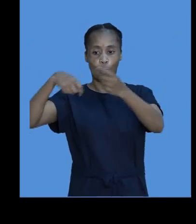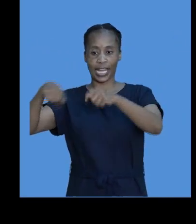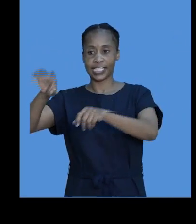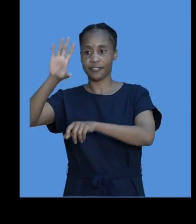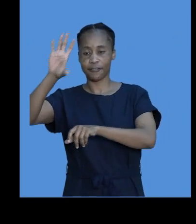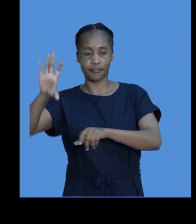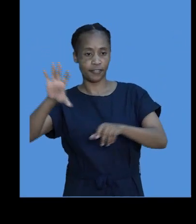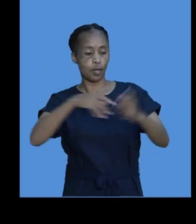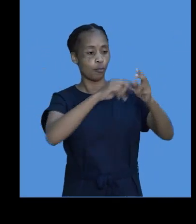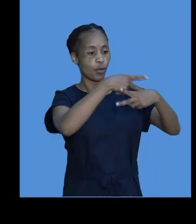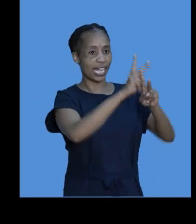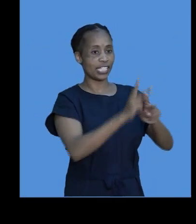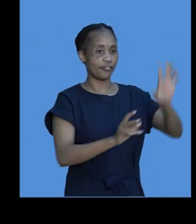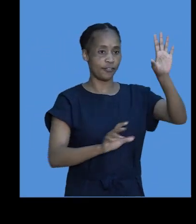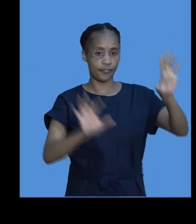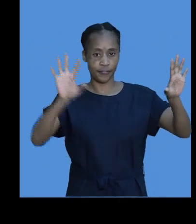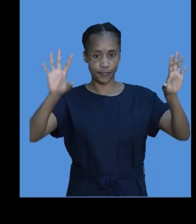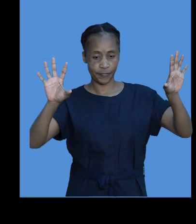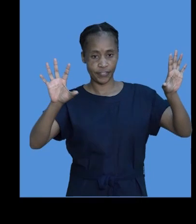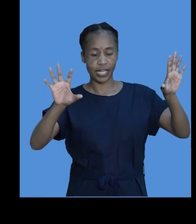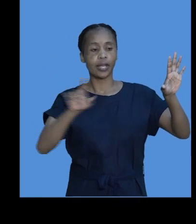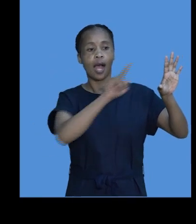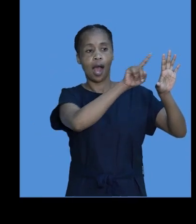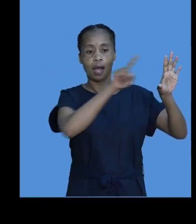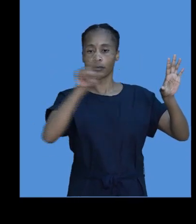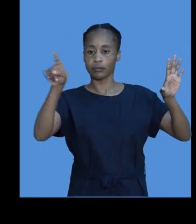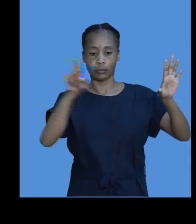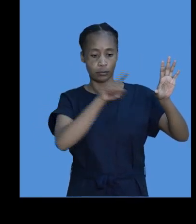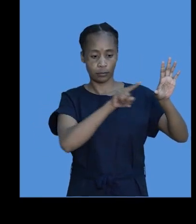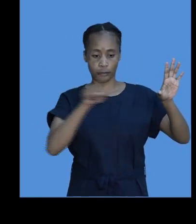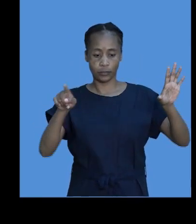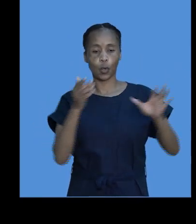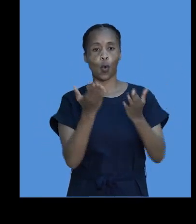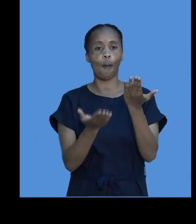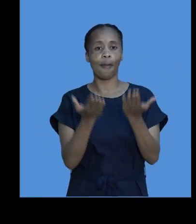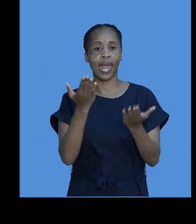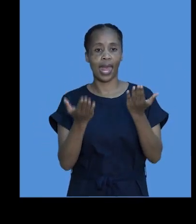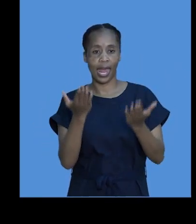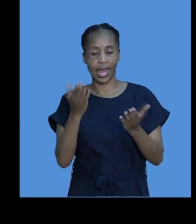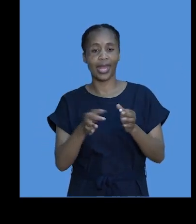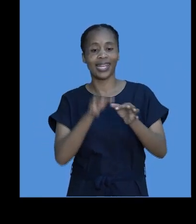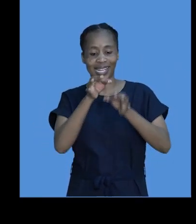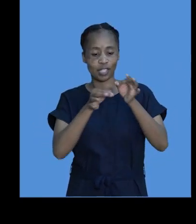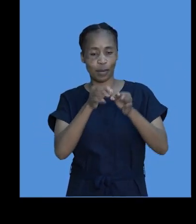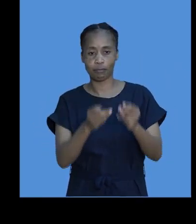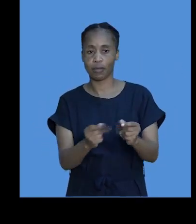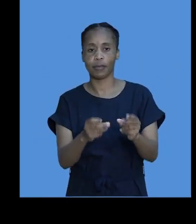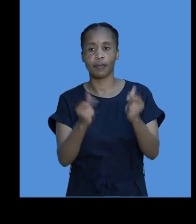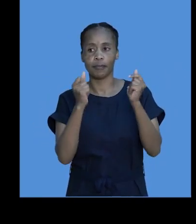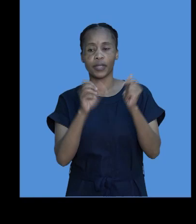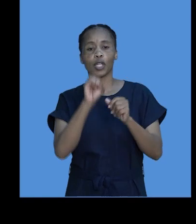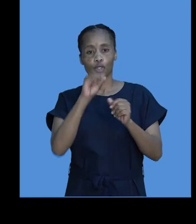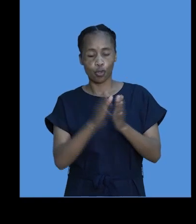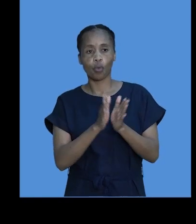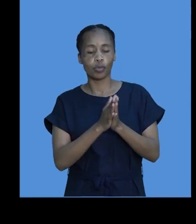allocative inefficiency on this side, your productive inefficiency on this side, and then you draw your comparisons and you explain them typically,